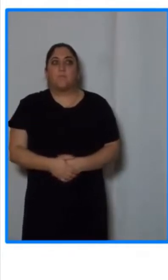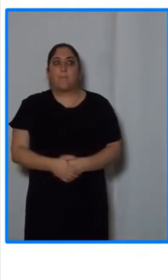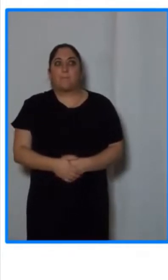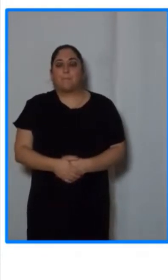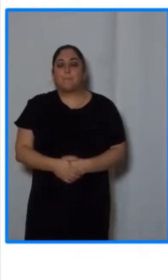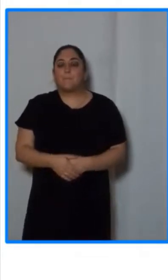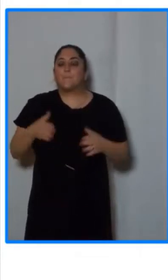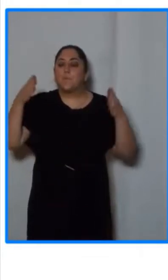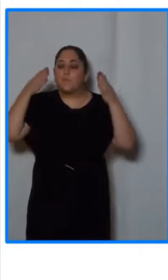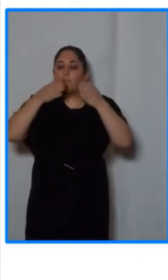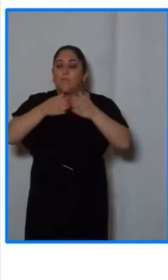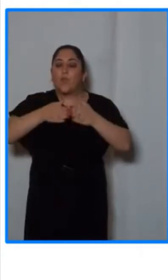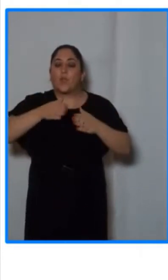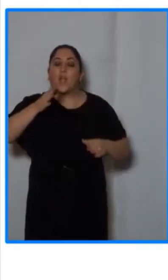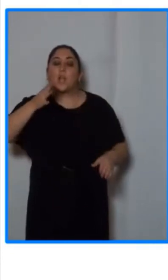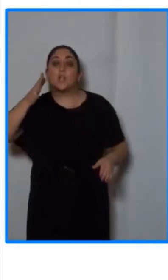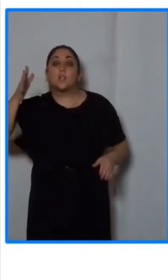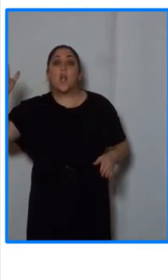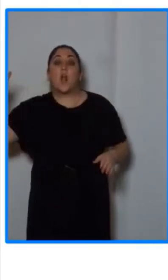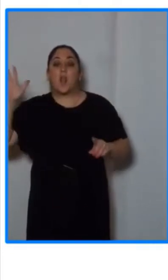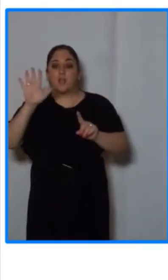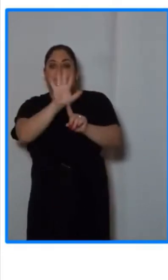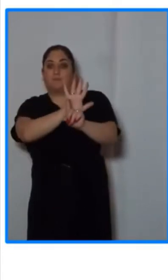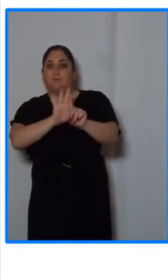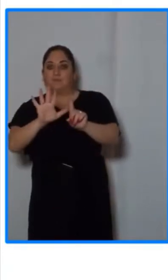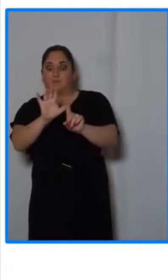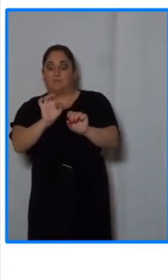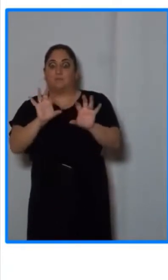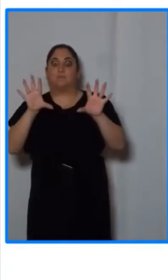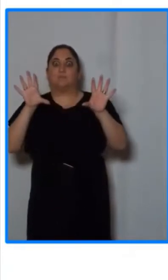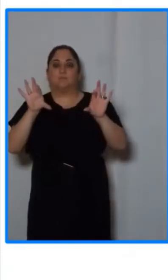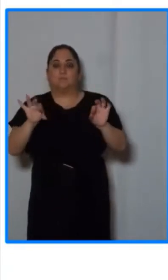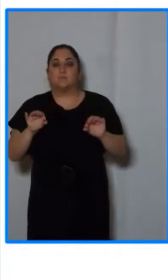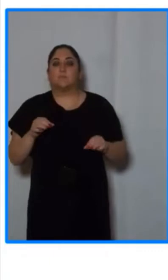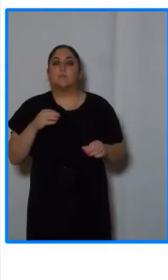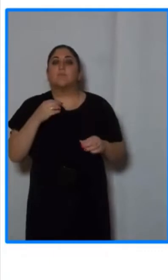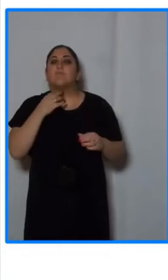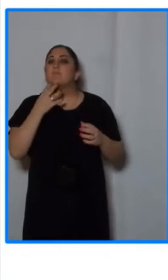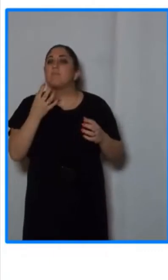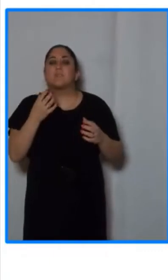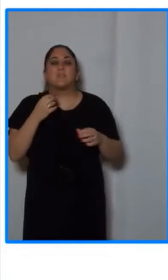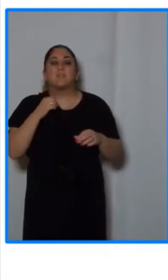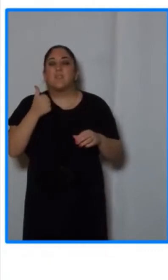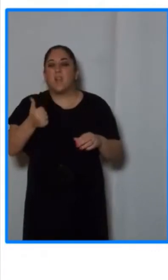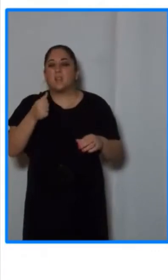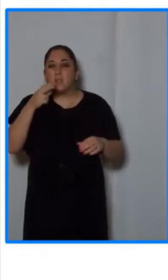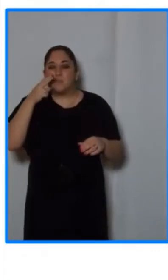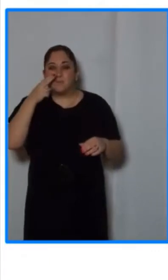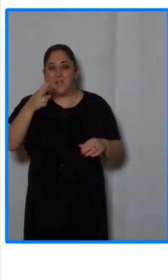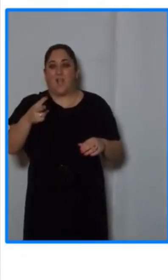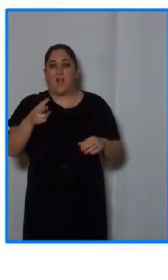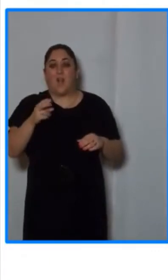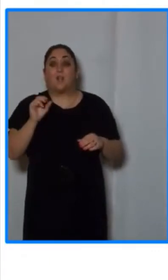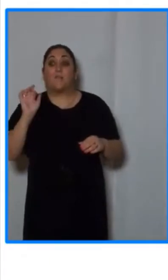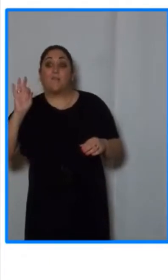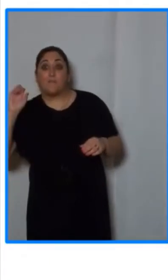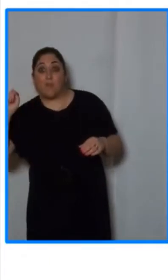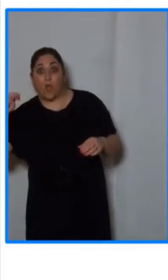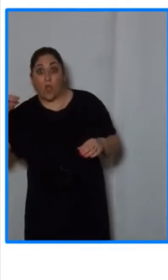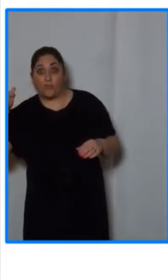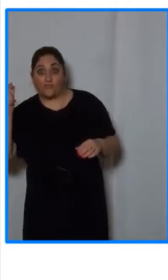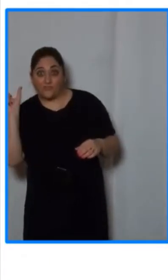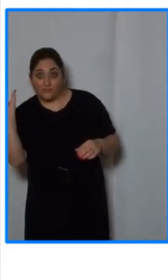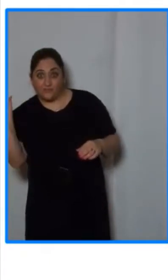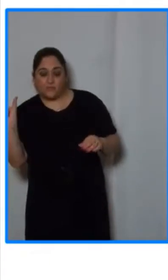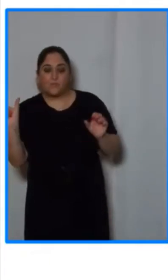Having focus on colors and contrast is going to benefit all of us. Insufficient contrast of the font makes content hard to read, and for